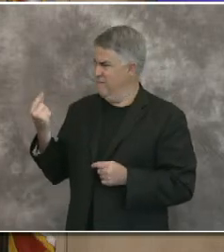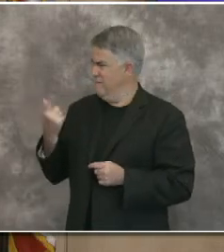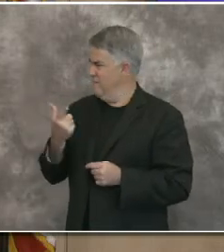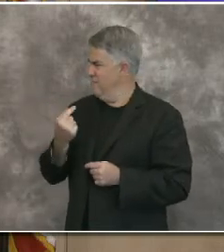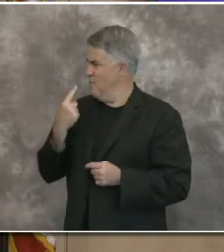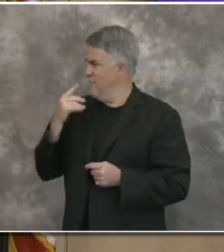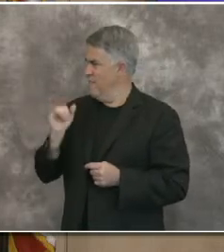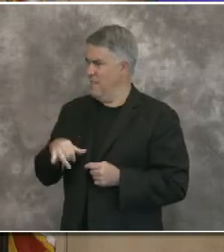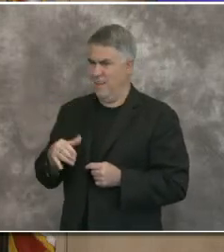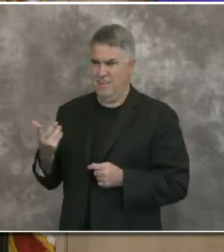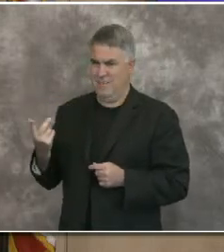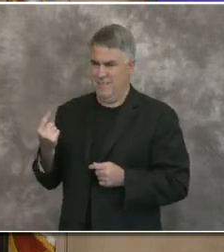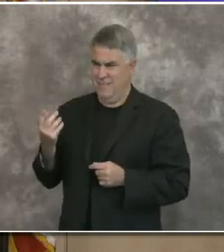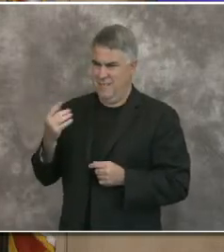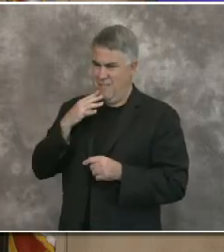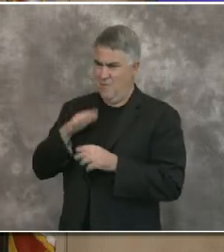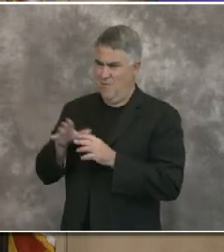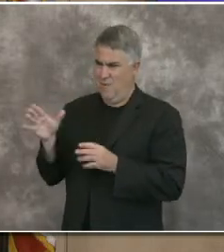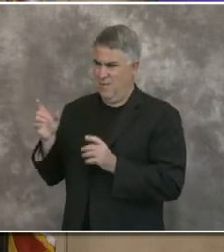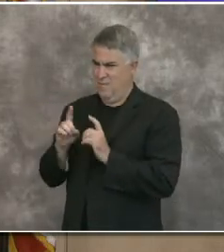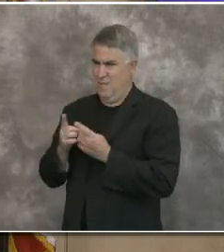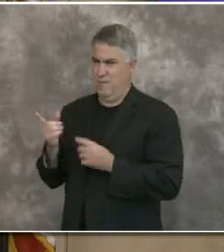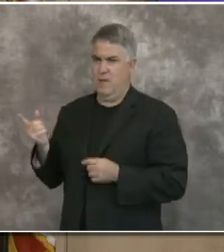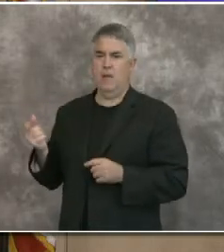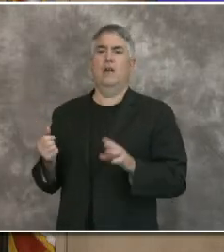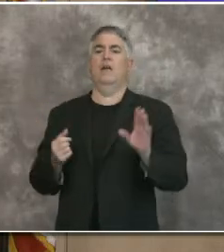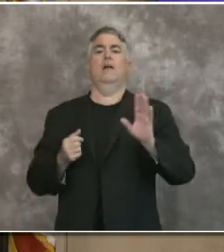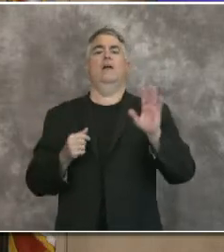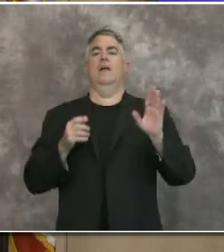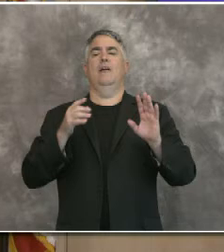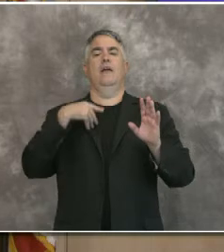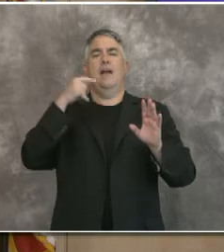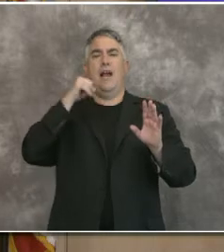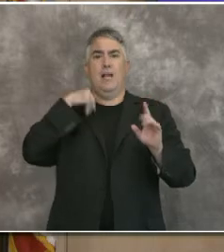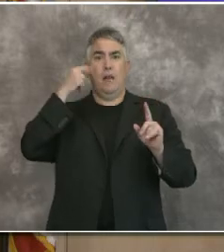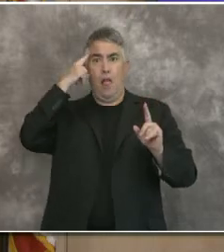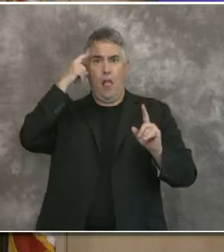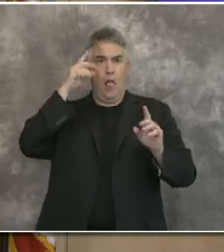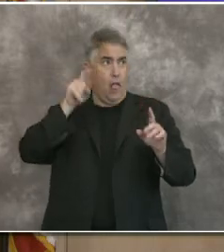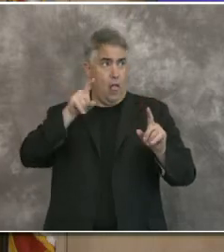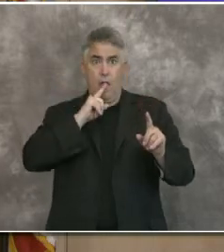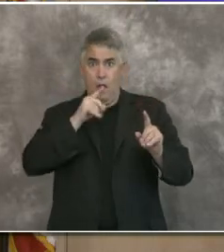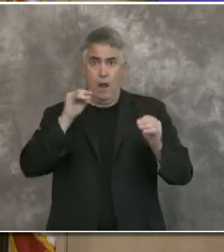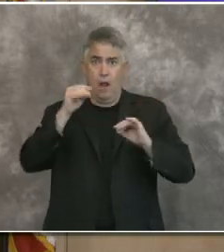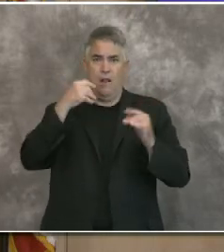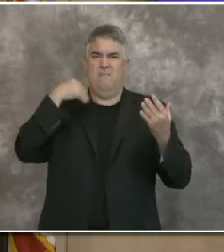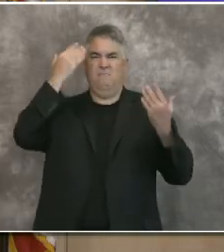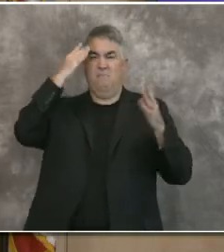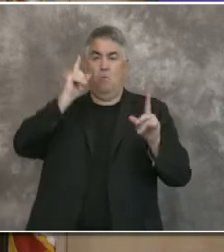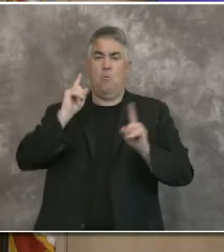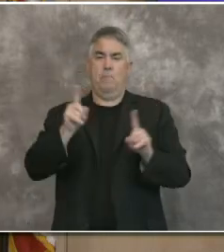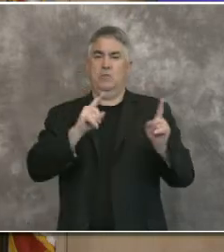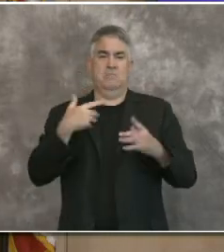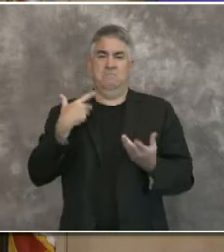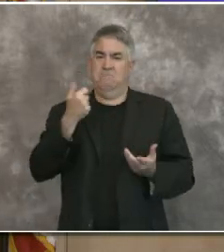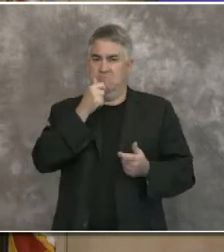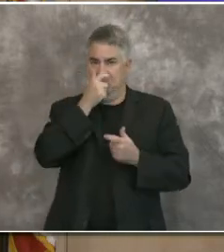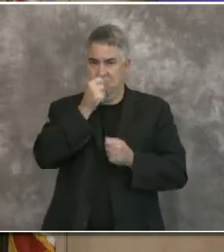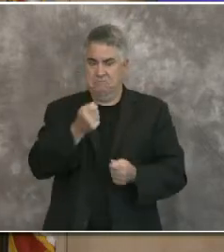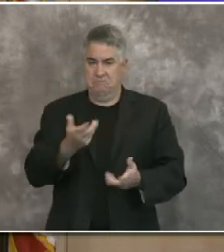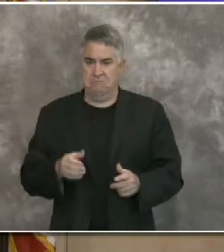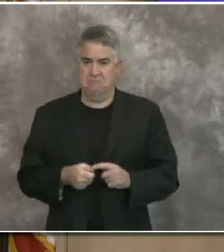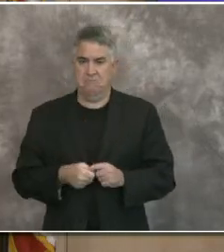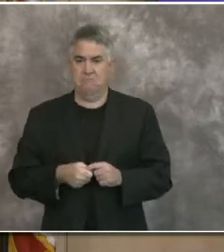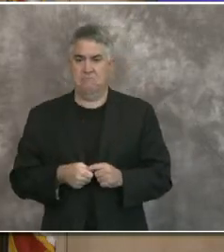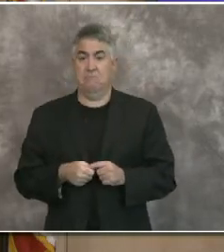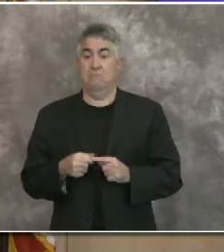next question after your answer. Thank you. You know, I hate to speculate because I don't know what those changes are going to be. I would hope that, and I would look